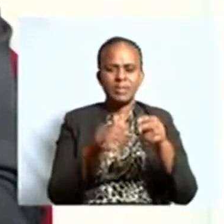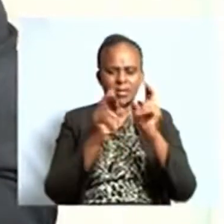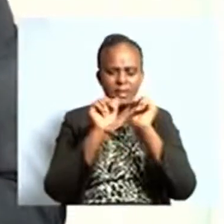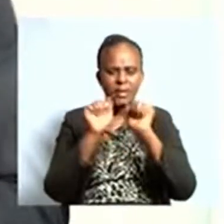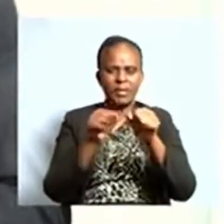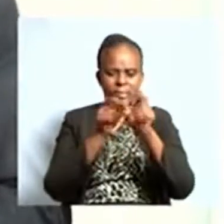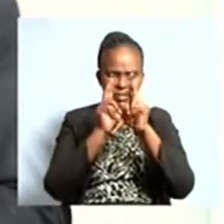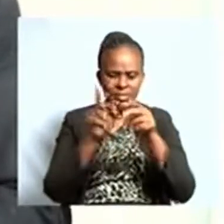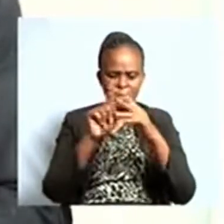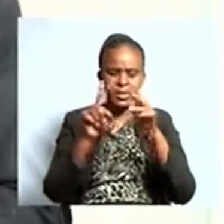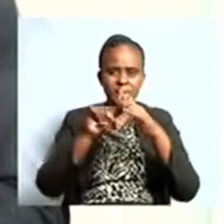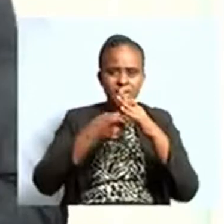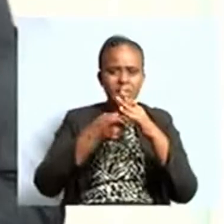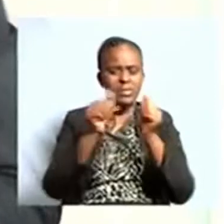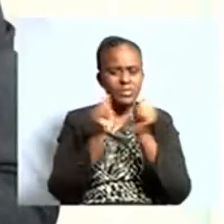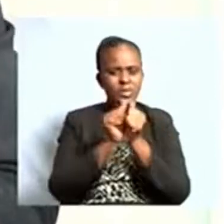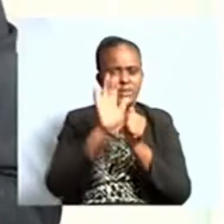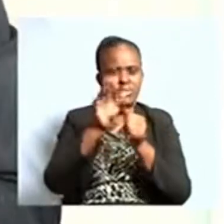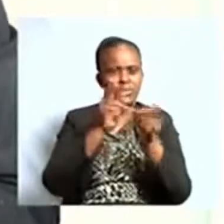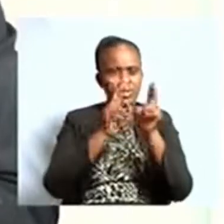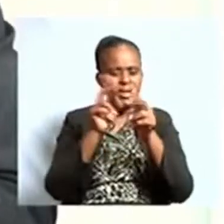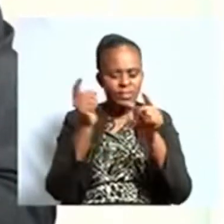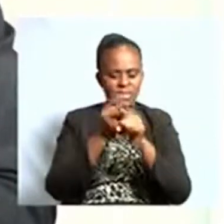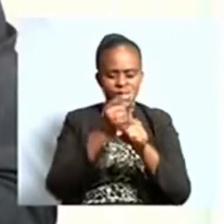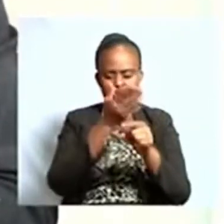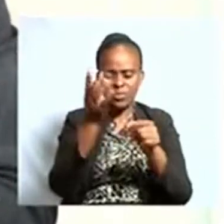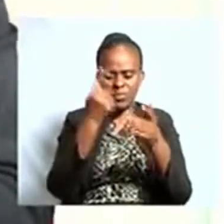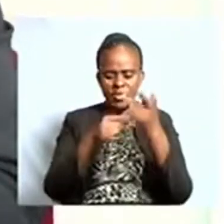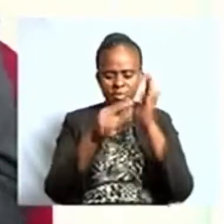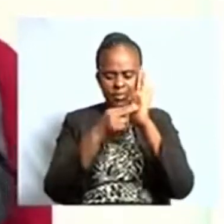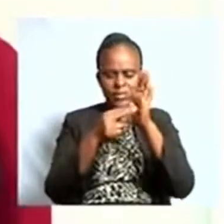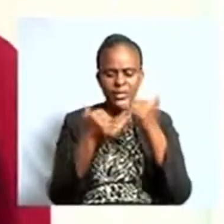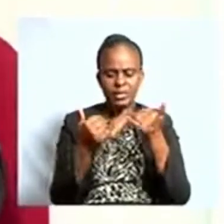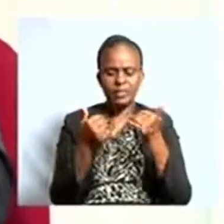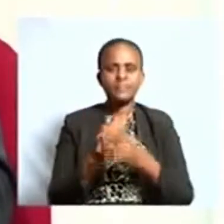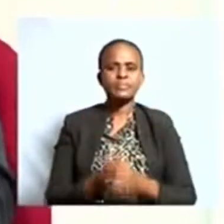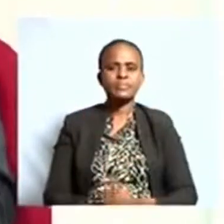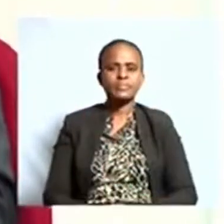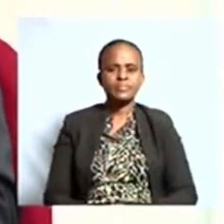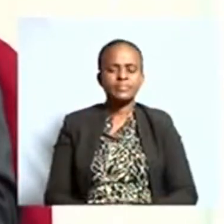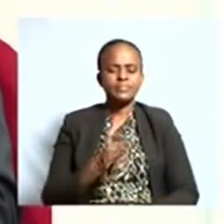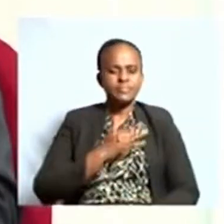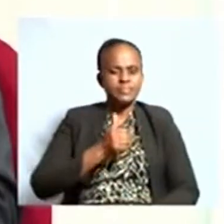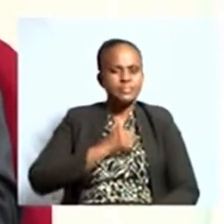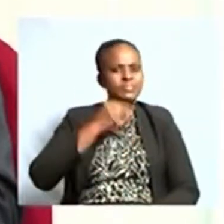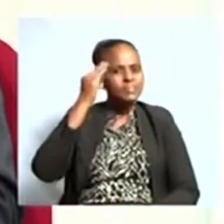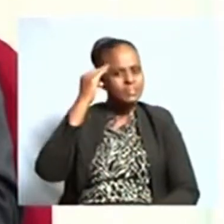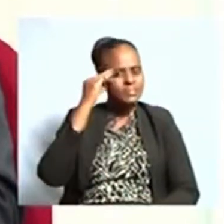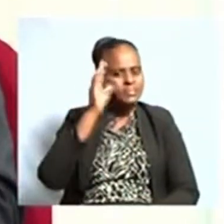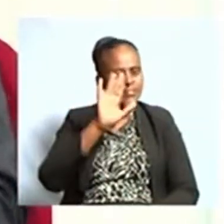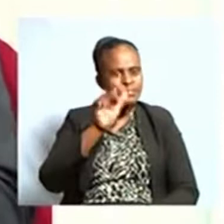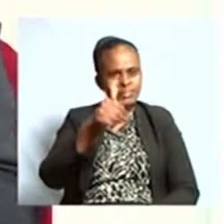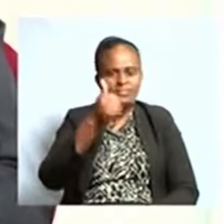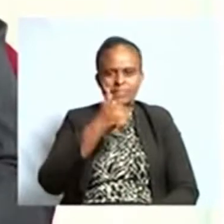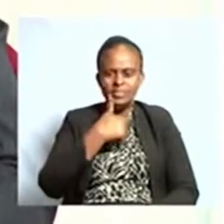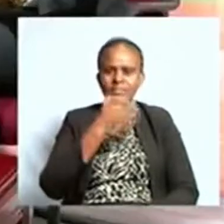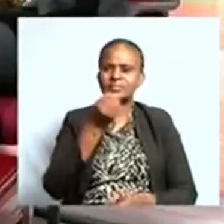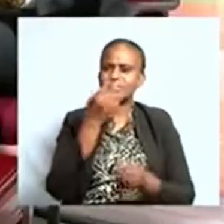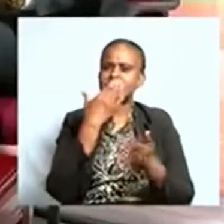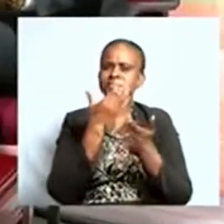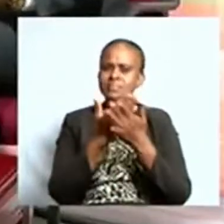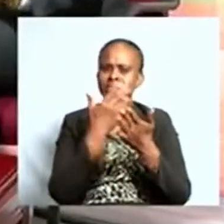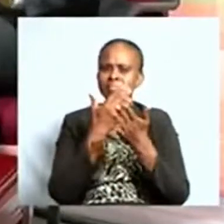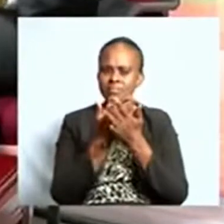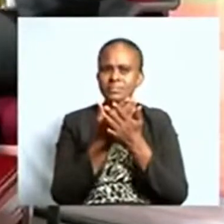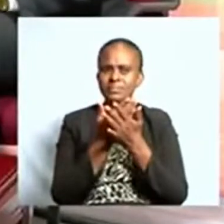want you to begin with your response from the clip that we've aired. I know you have at your disposal quite a substantial